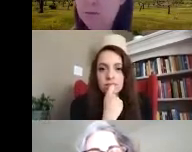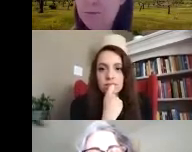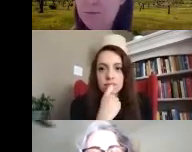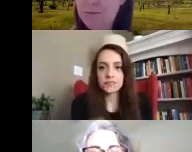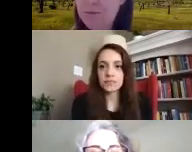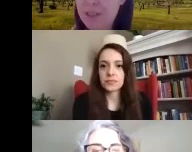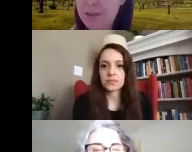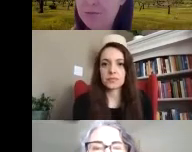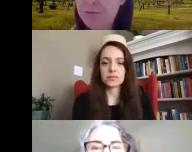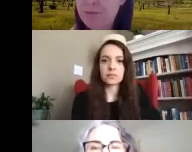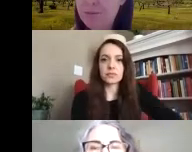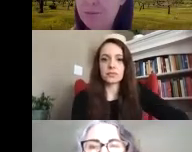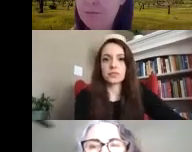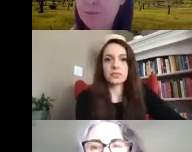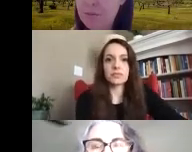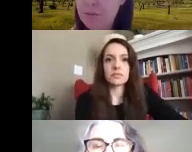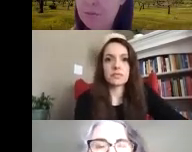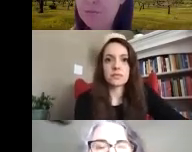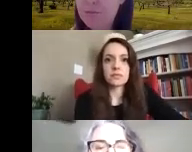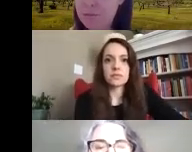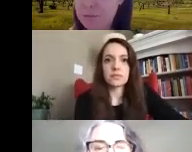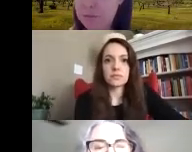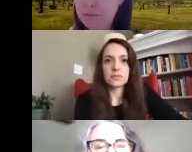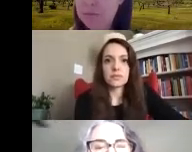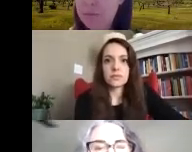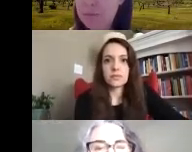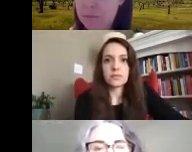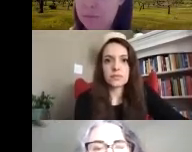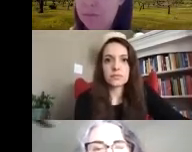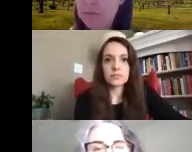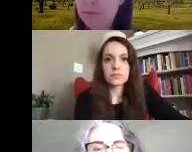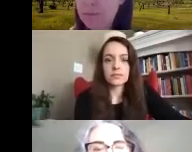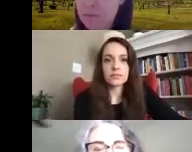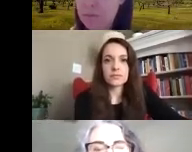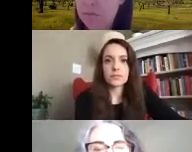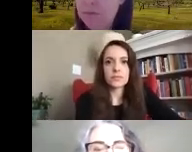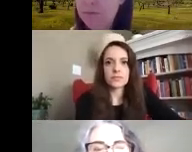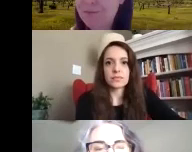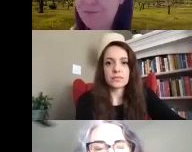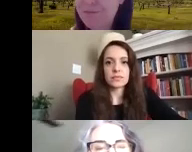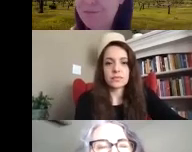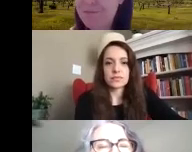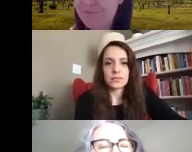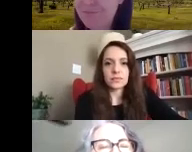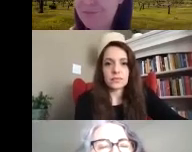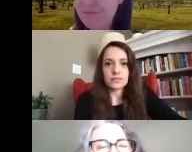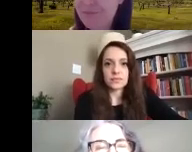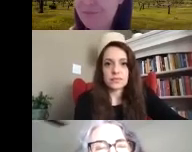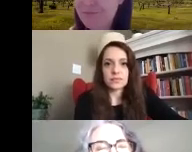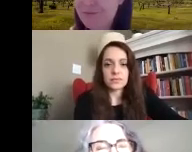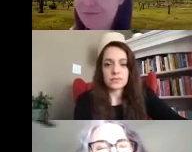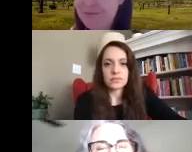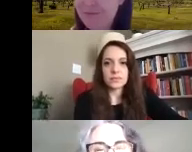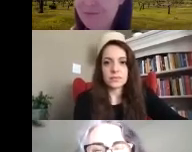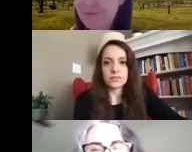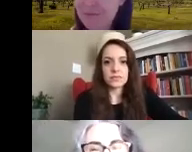Loaiza, and he's demonstrating the use of ultrasound. I know Karina's on the line. I